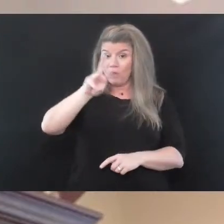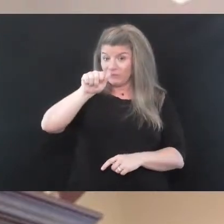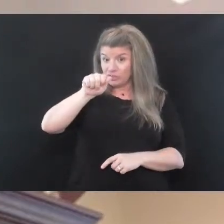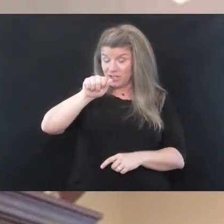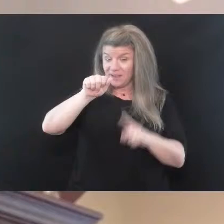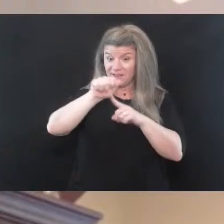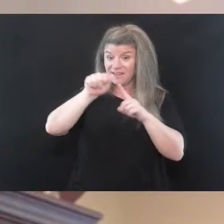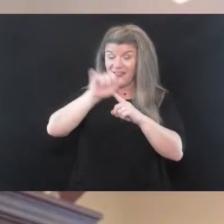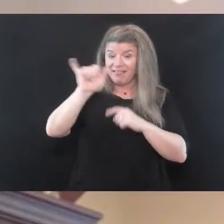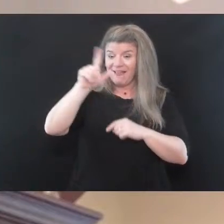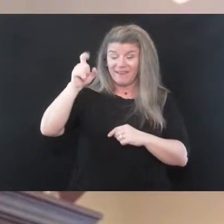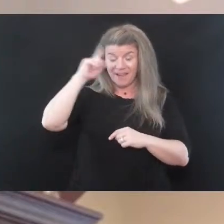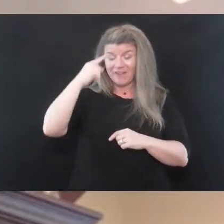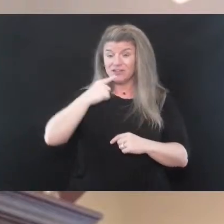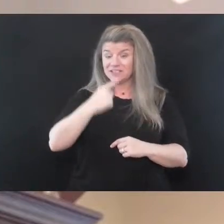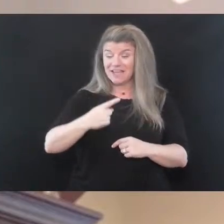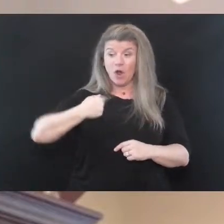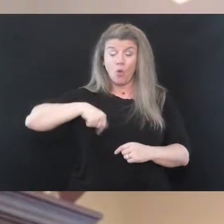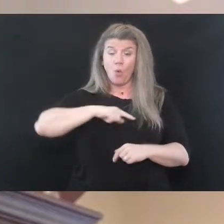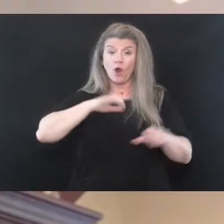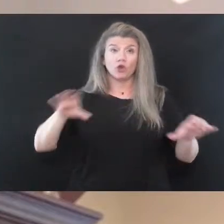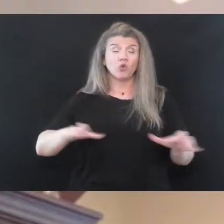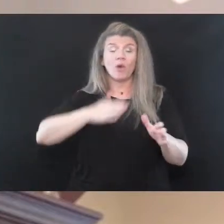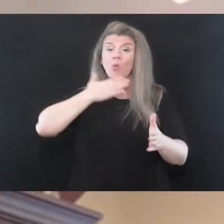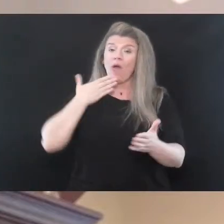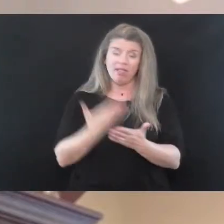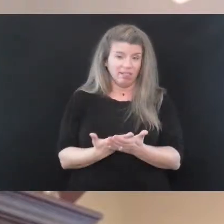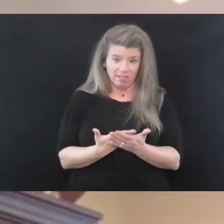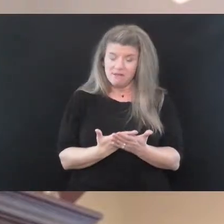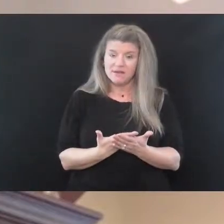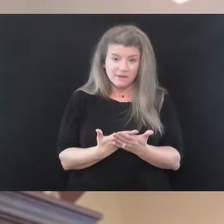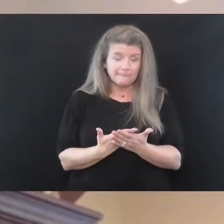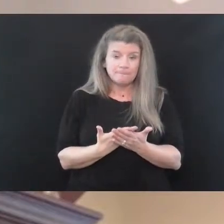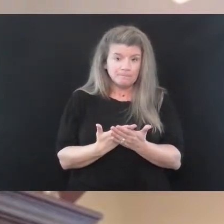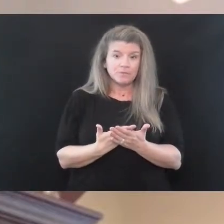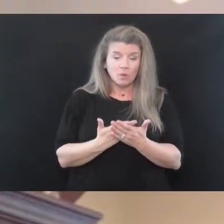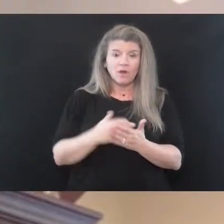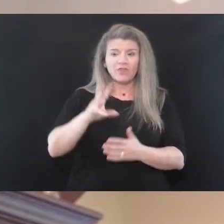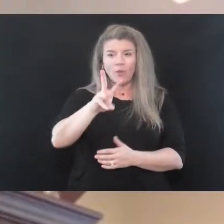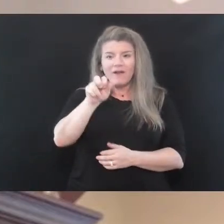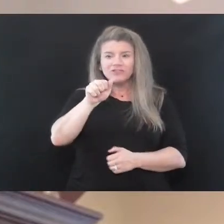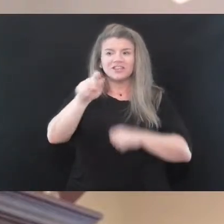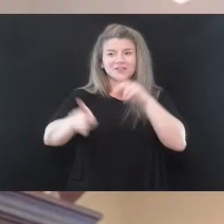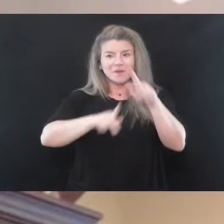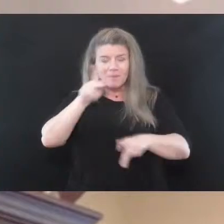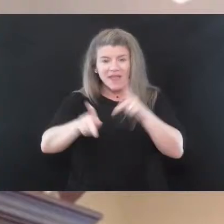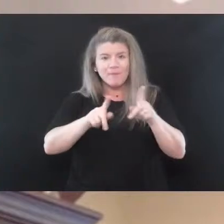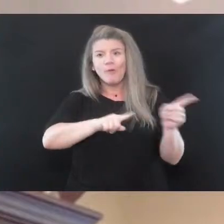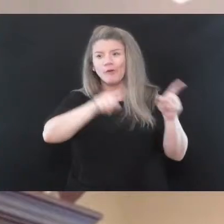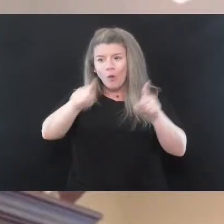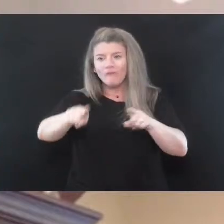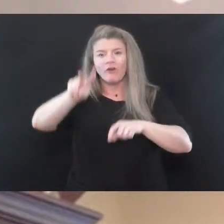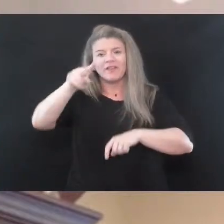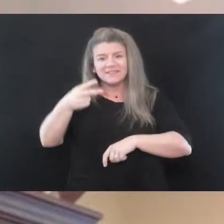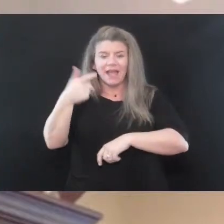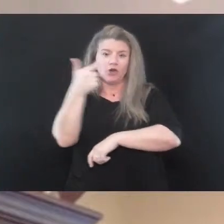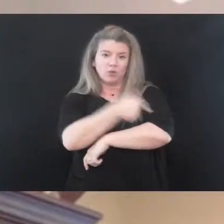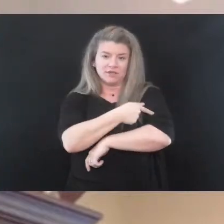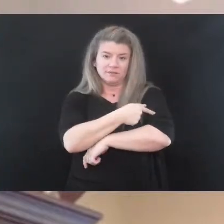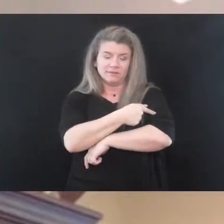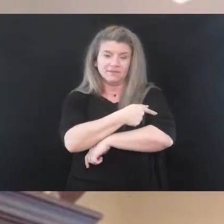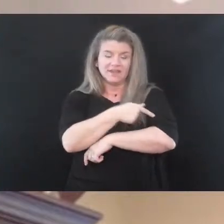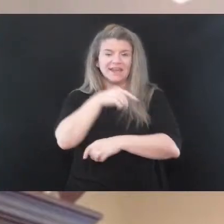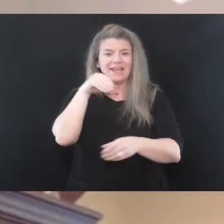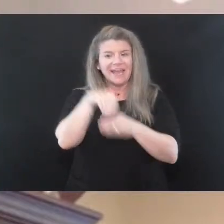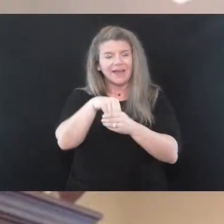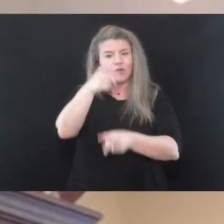the governor pointed out, we are doing exceptionally well with West Virginians getting their second dose within